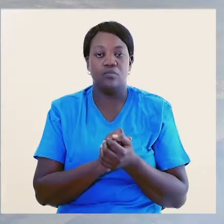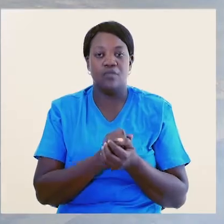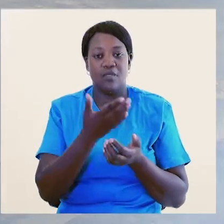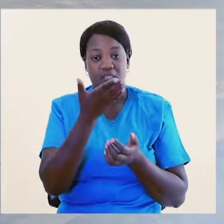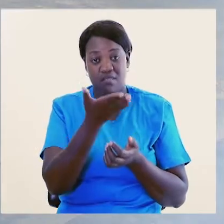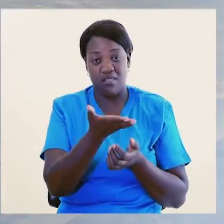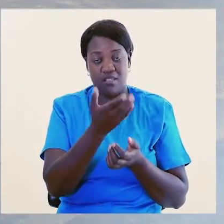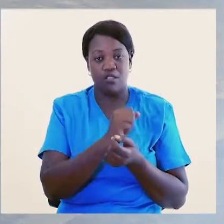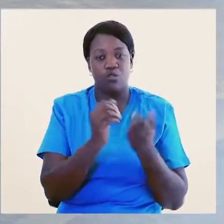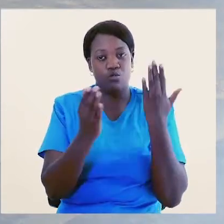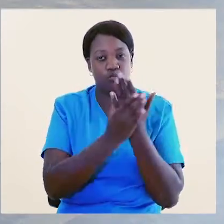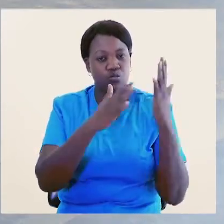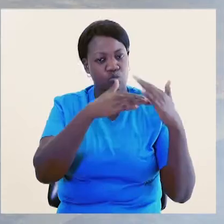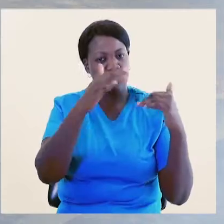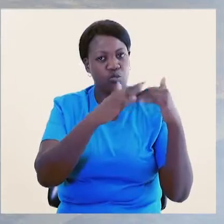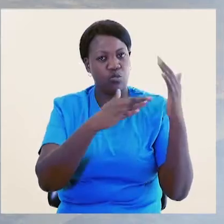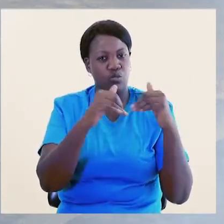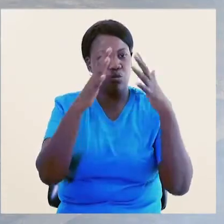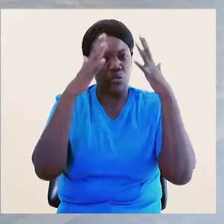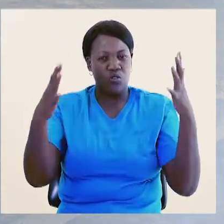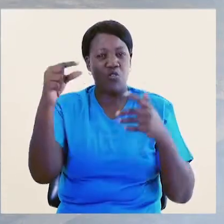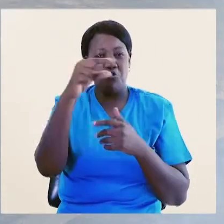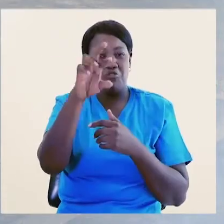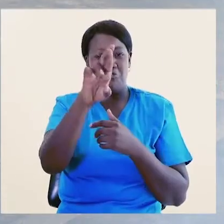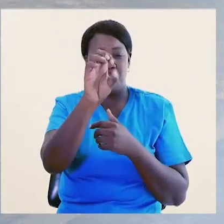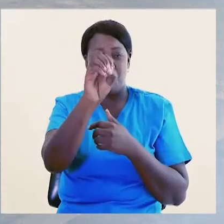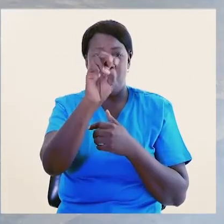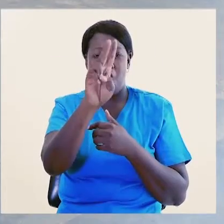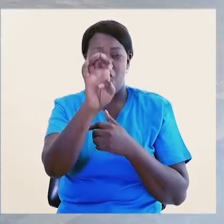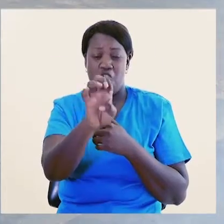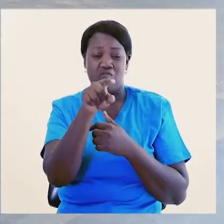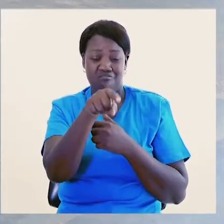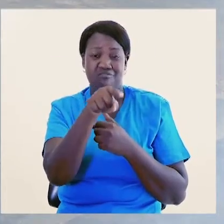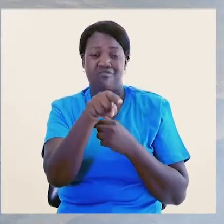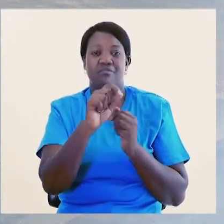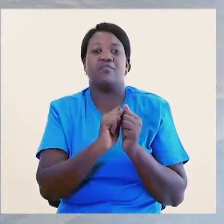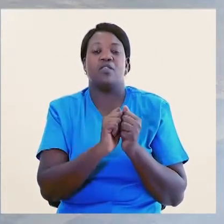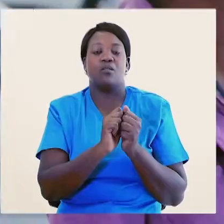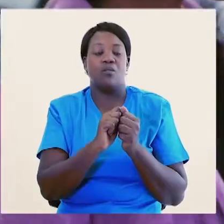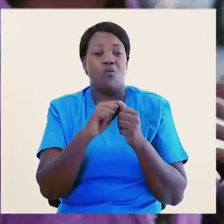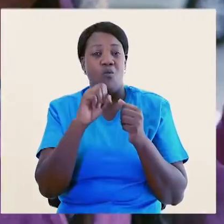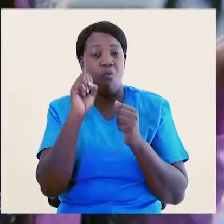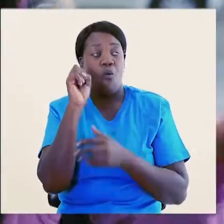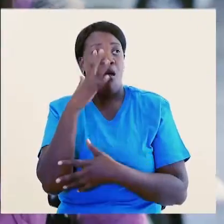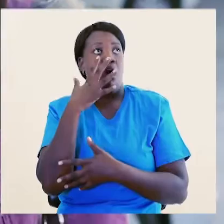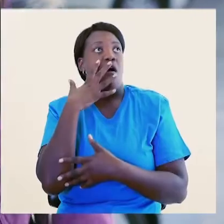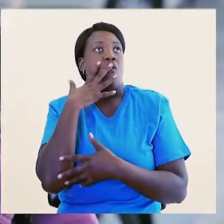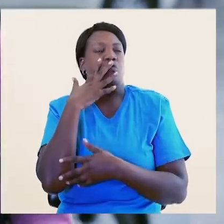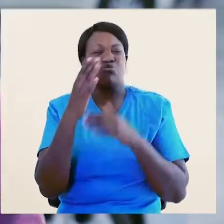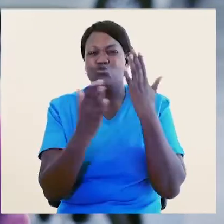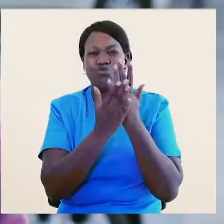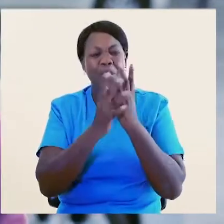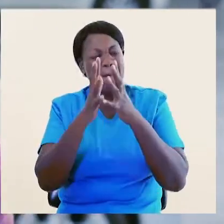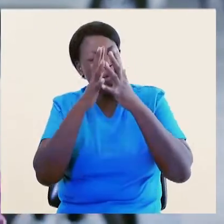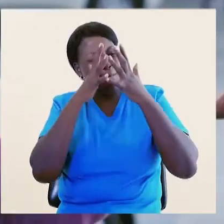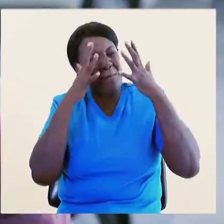This is the newly built Grove Mall of Namibia. Wow. Yeah. This is seriously big,